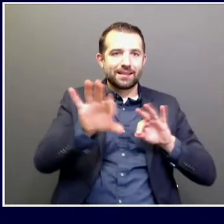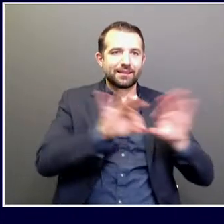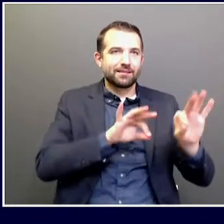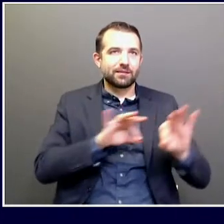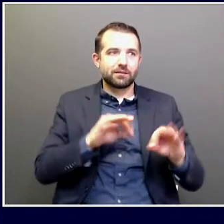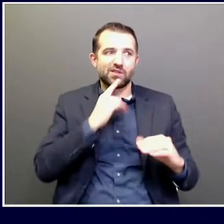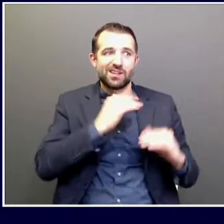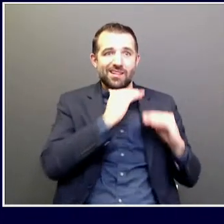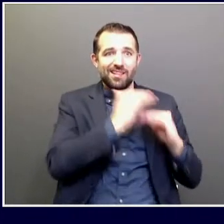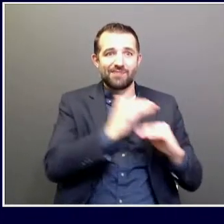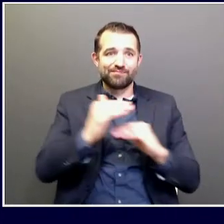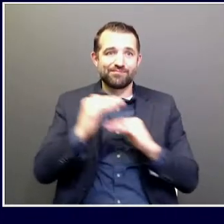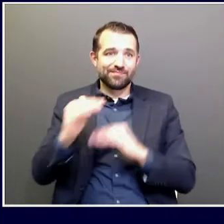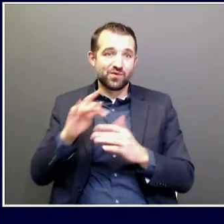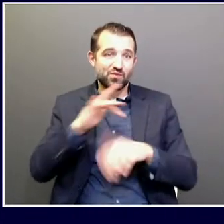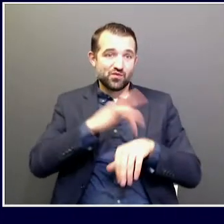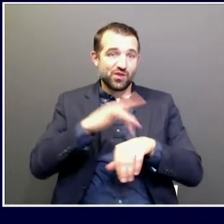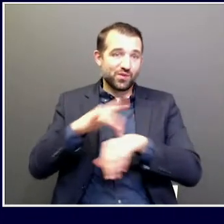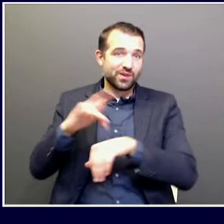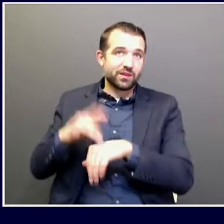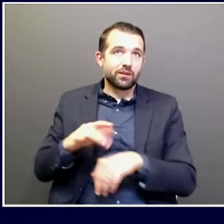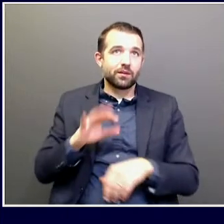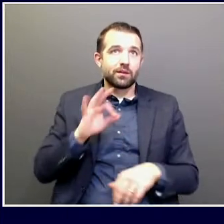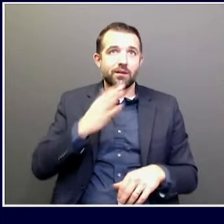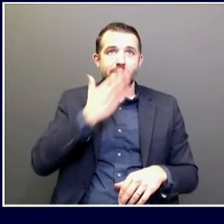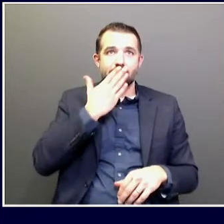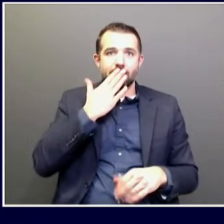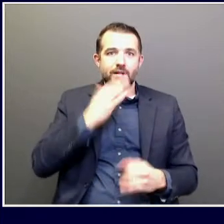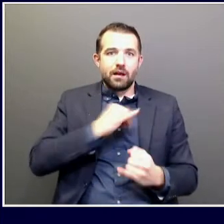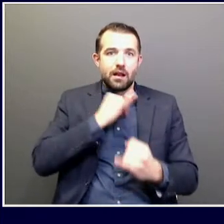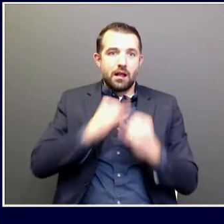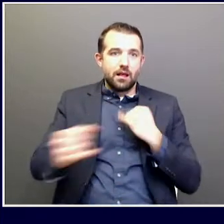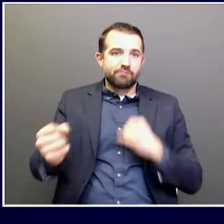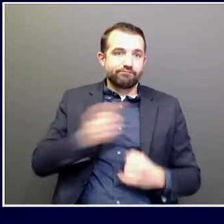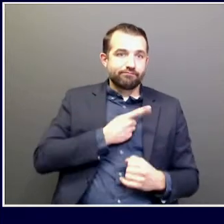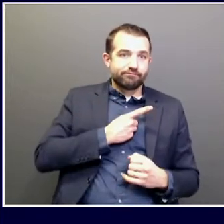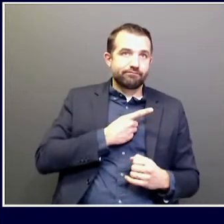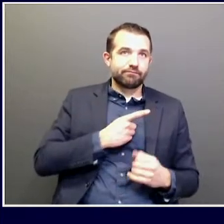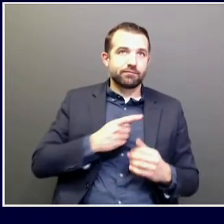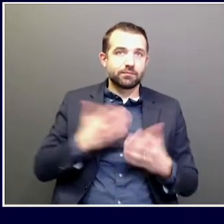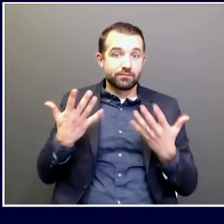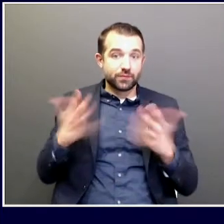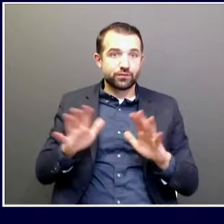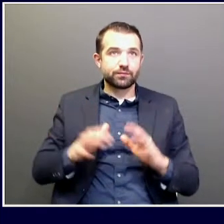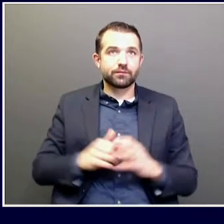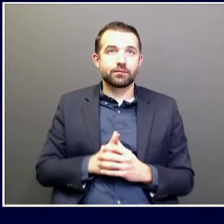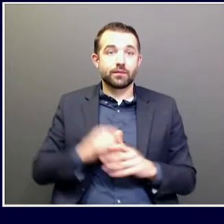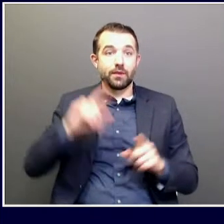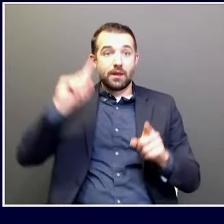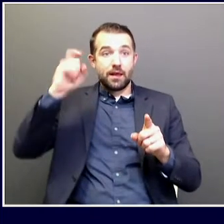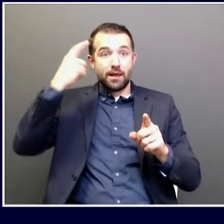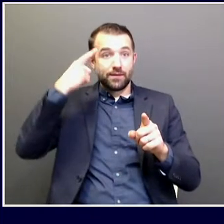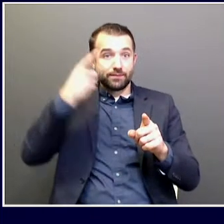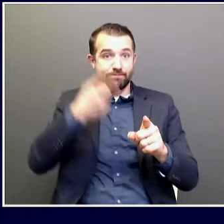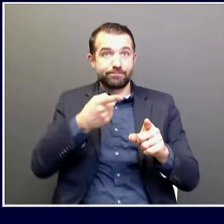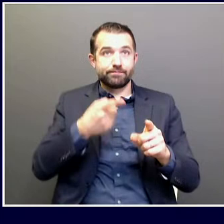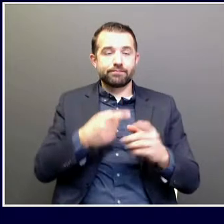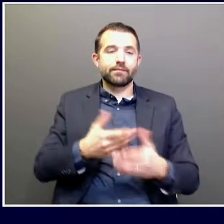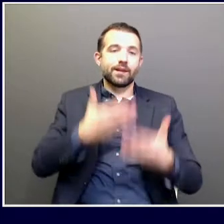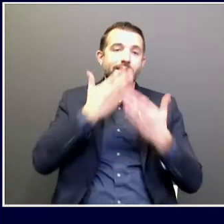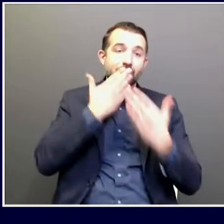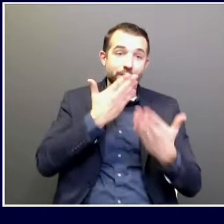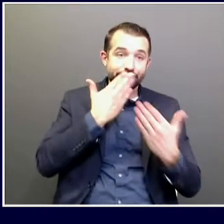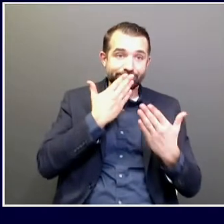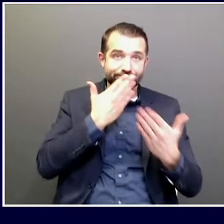Thanks. And Emily's question was the last one, Governor. So I will turn things back over to you. Hey, thank you very much, and thank you to our colleagues in the